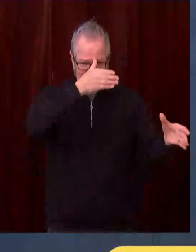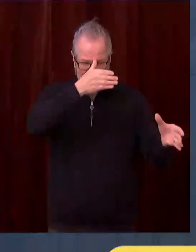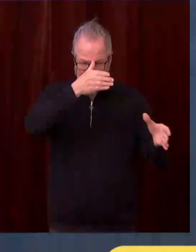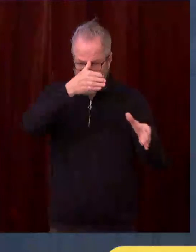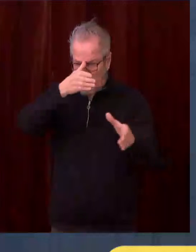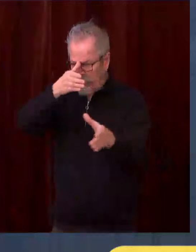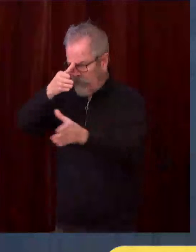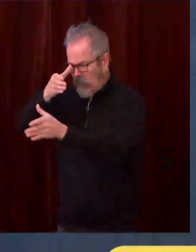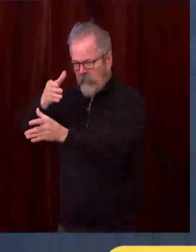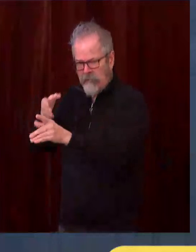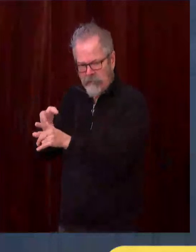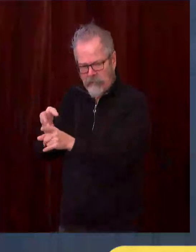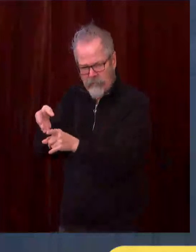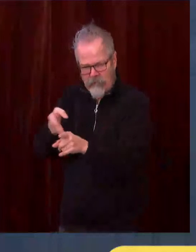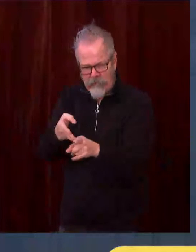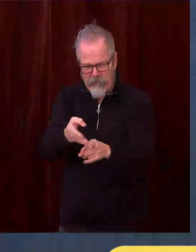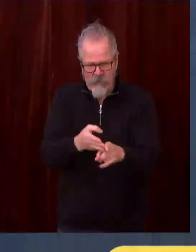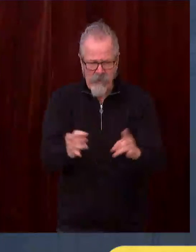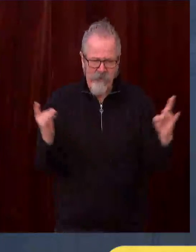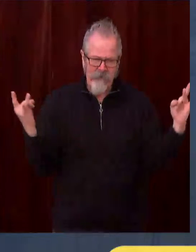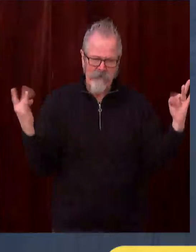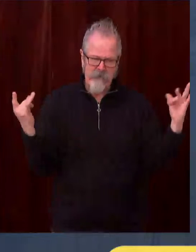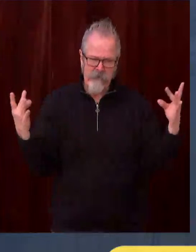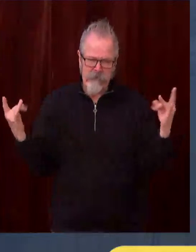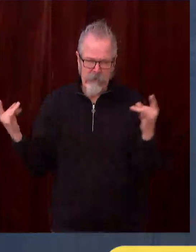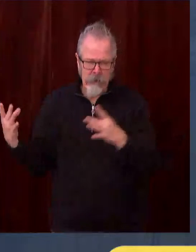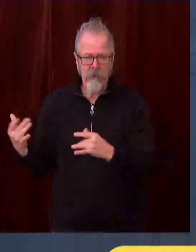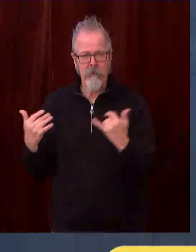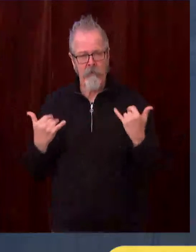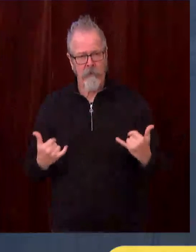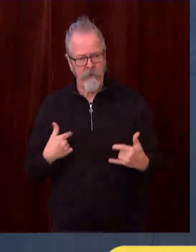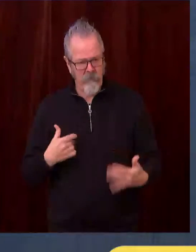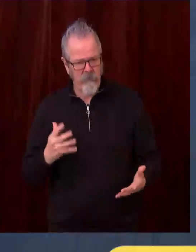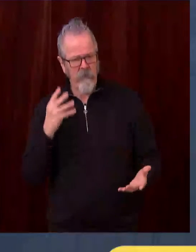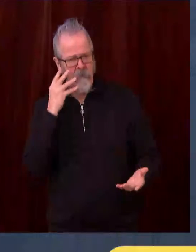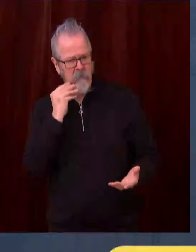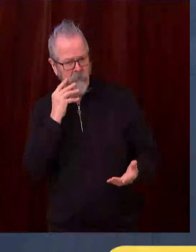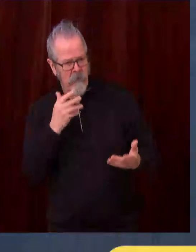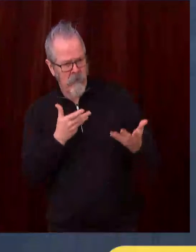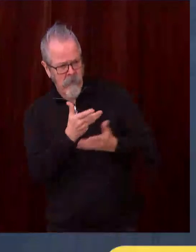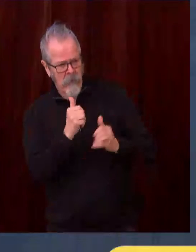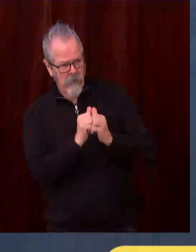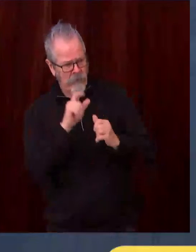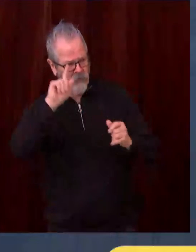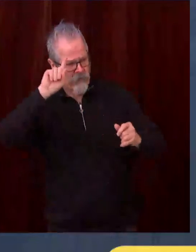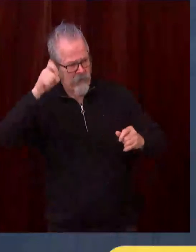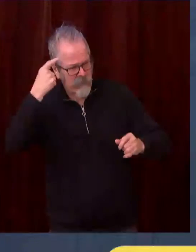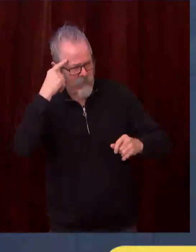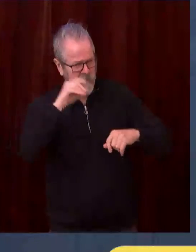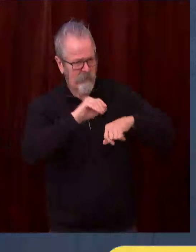experience on these various government advisory committees, although they are independent,